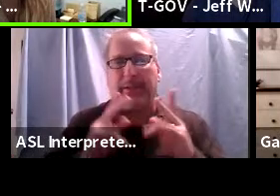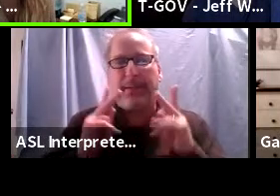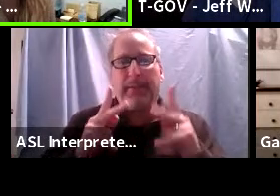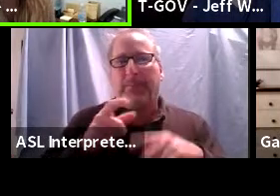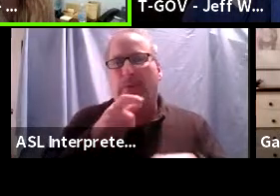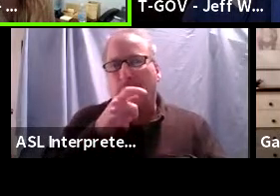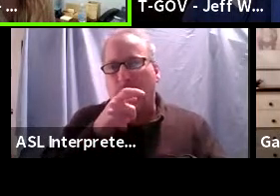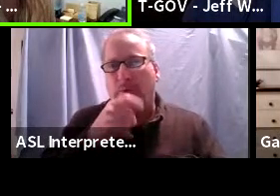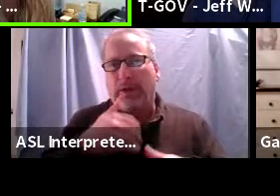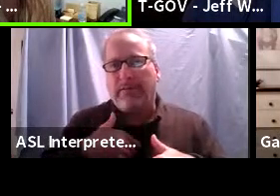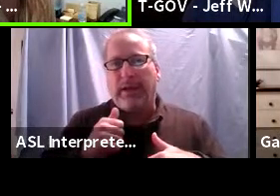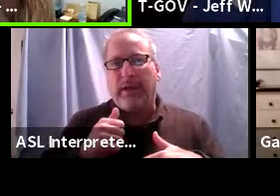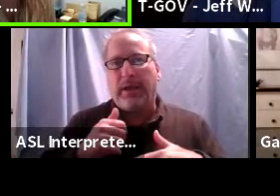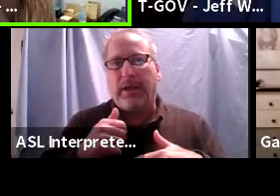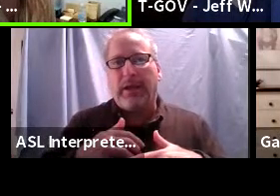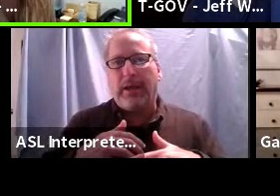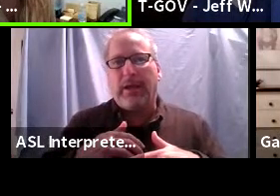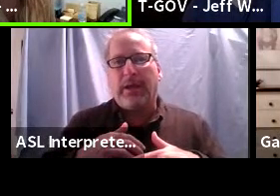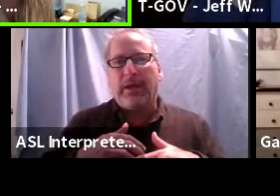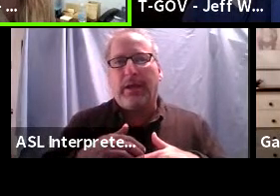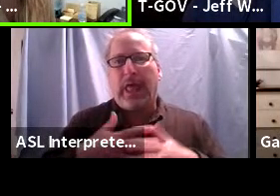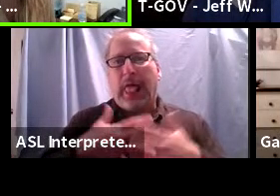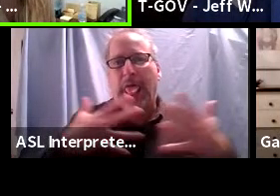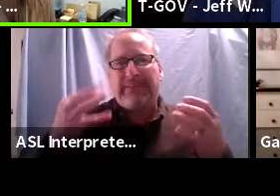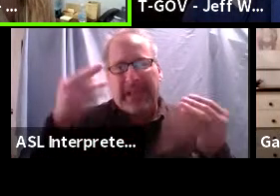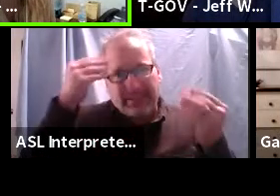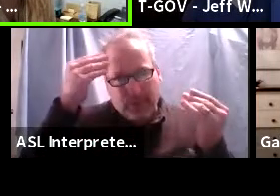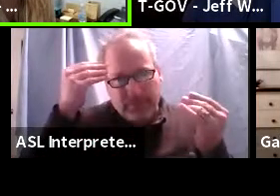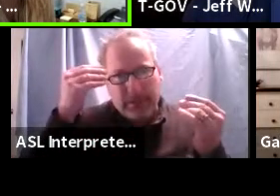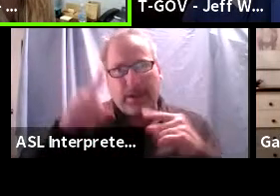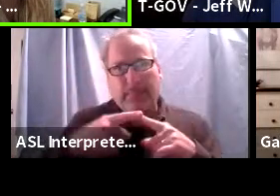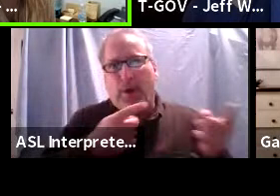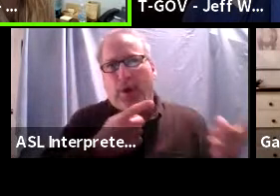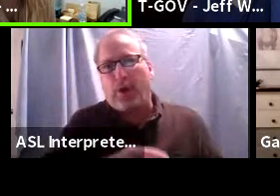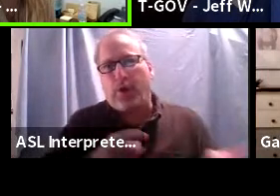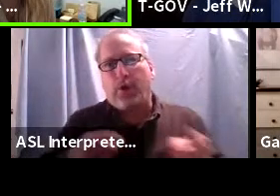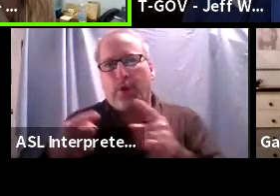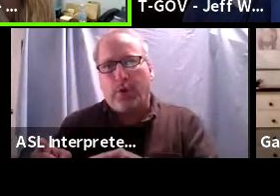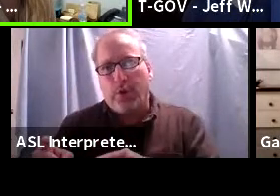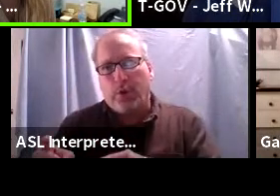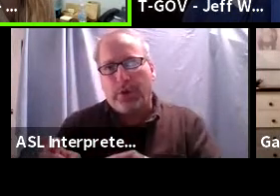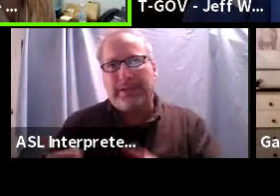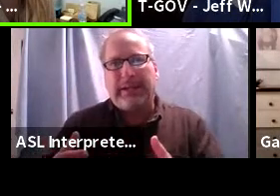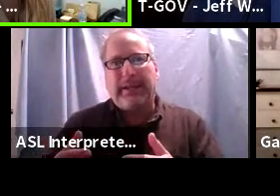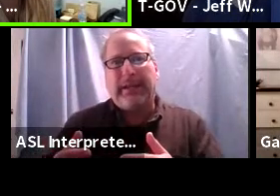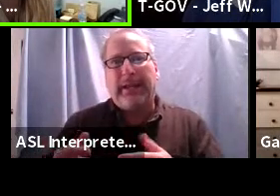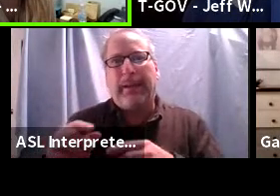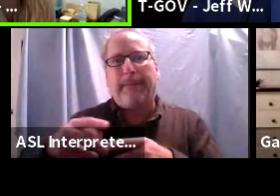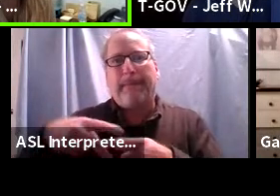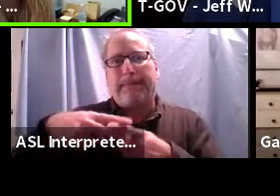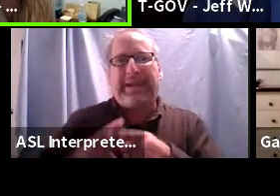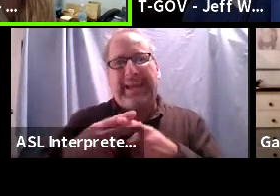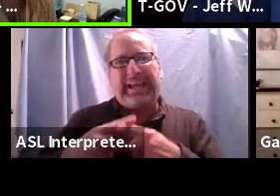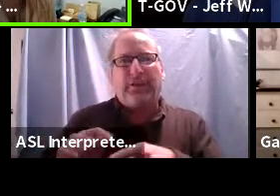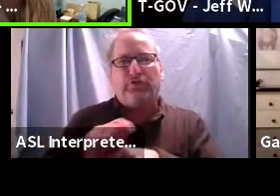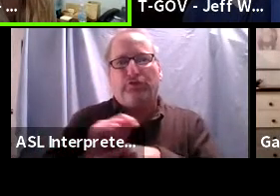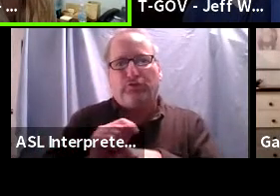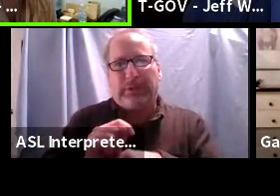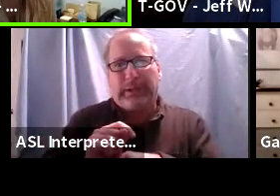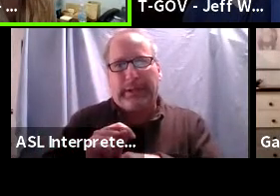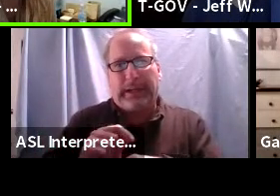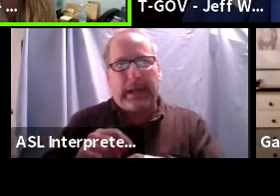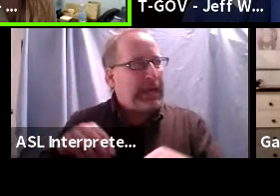have a lot of information on current EV mechanics trainings happening up and down the